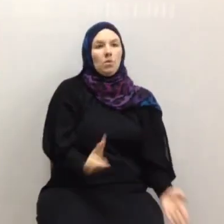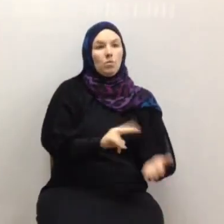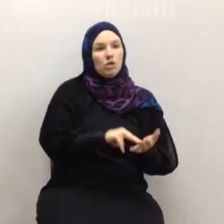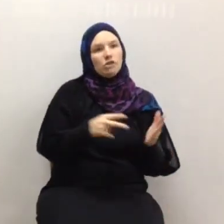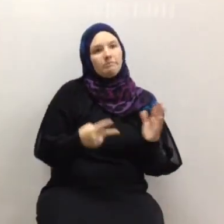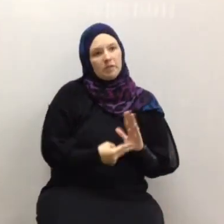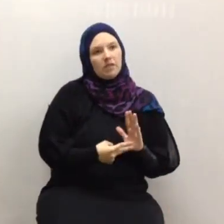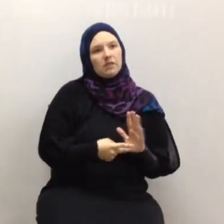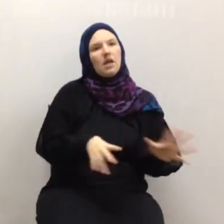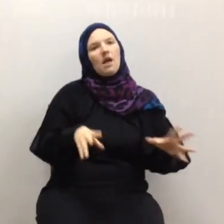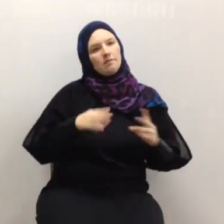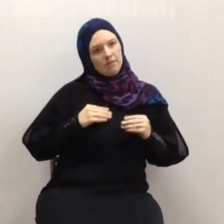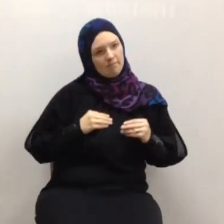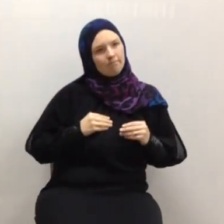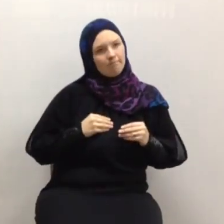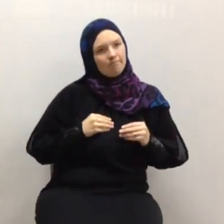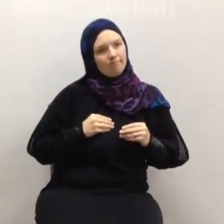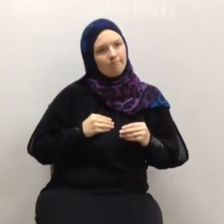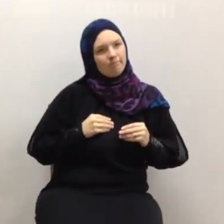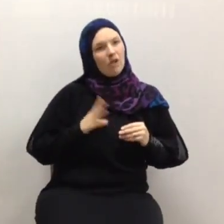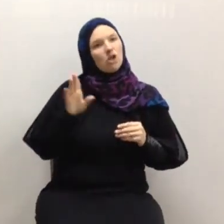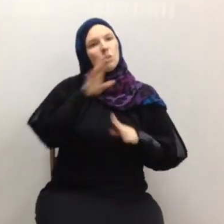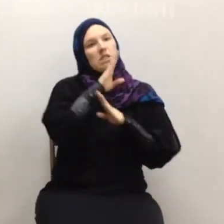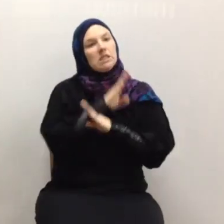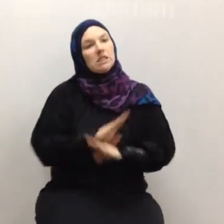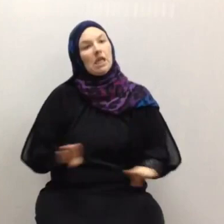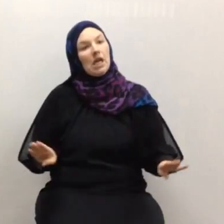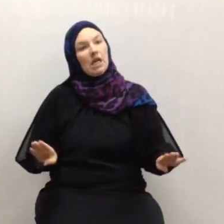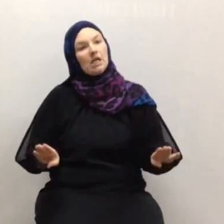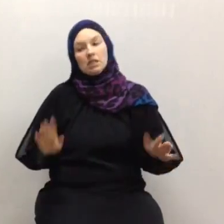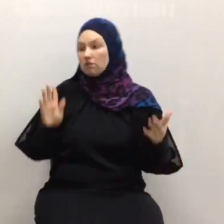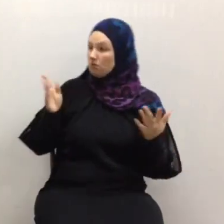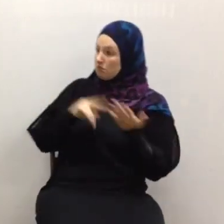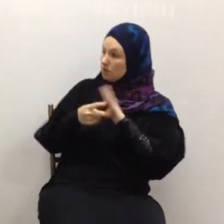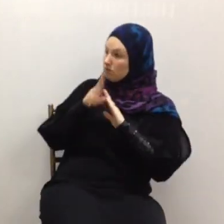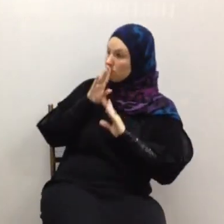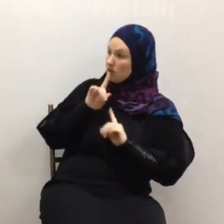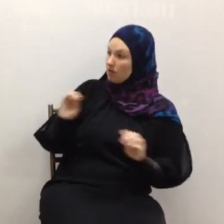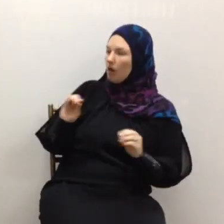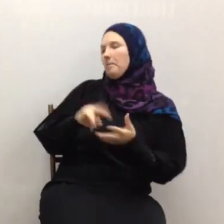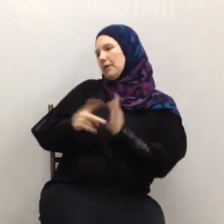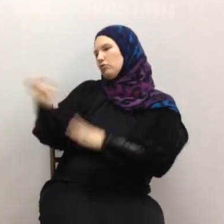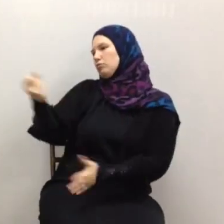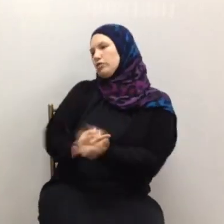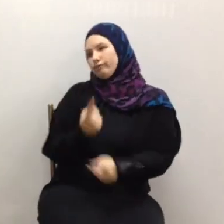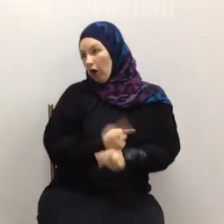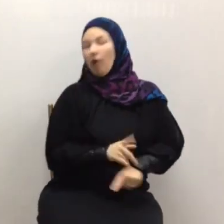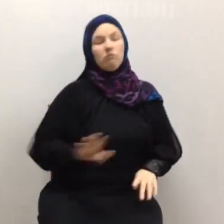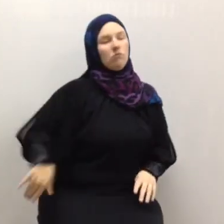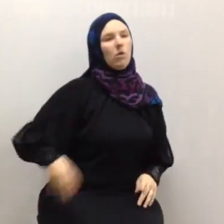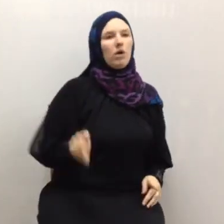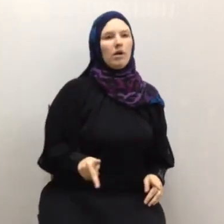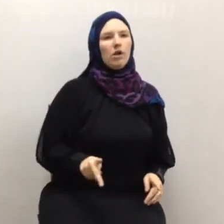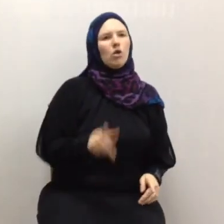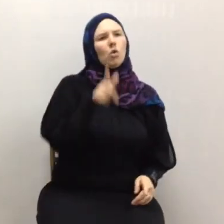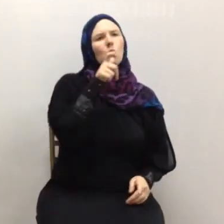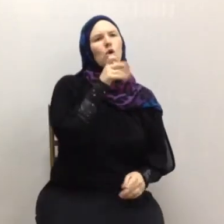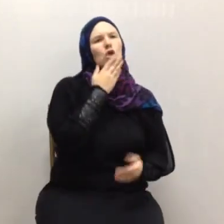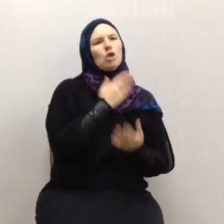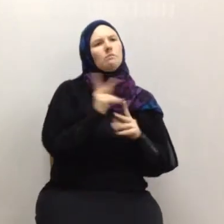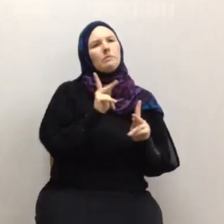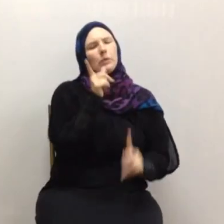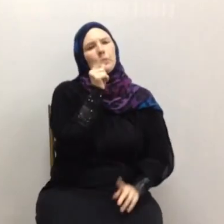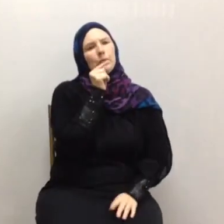silence is taken as approval. And who are the good people? Those are the people that